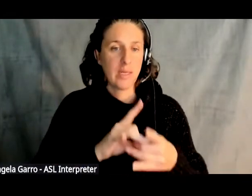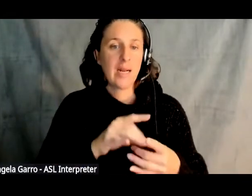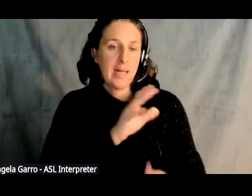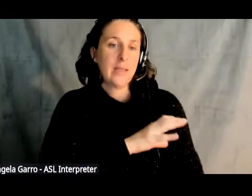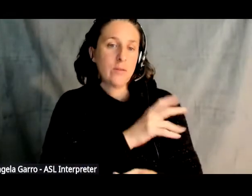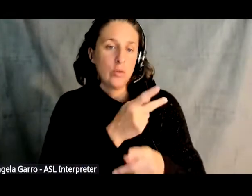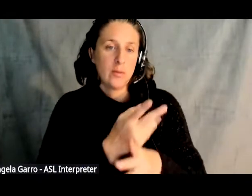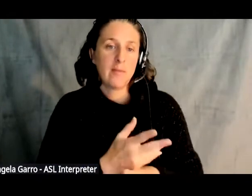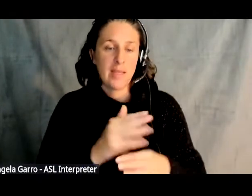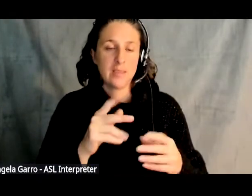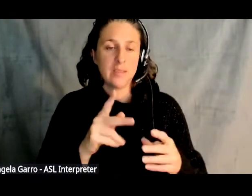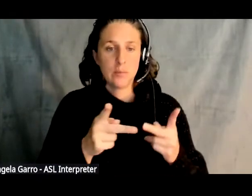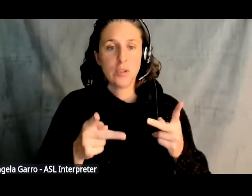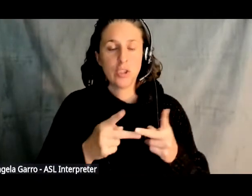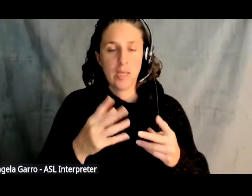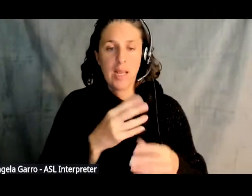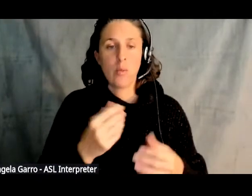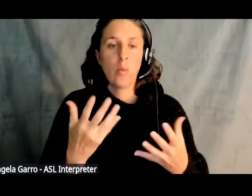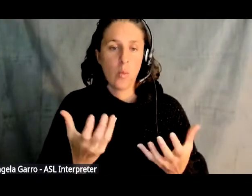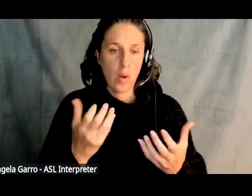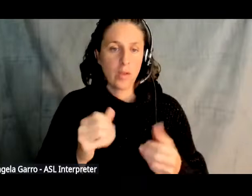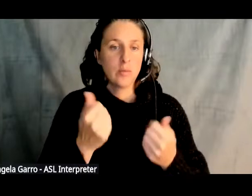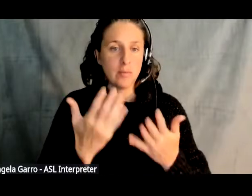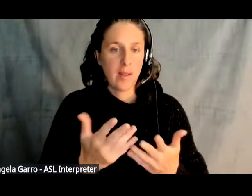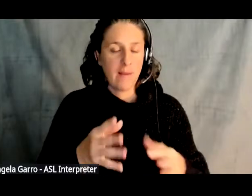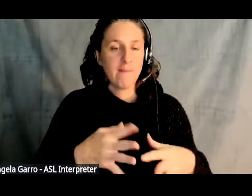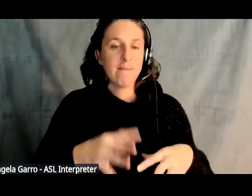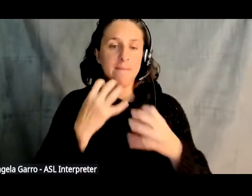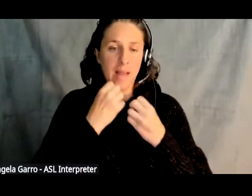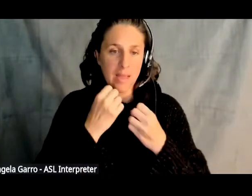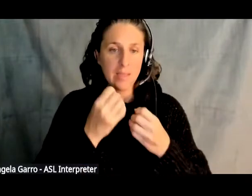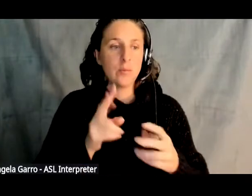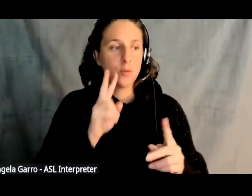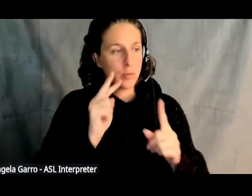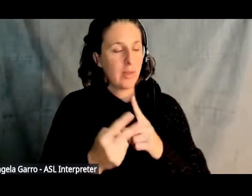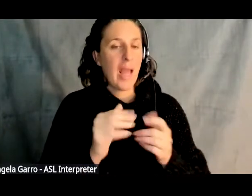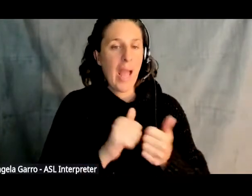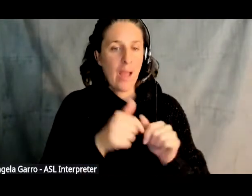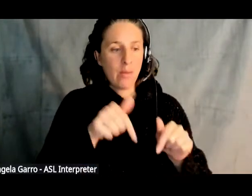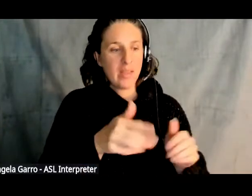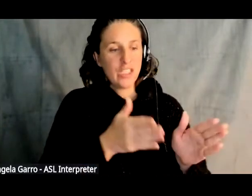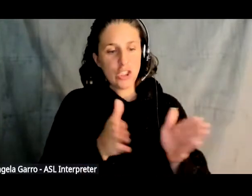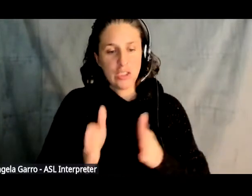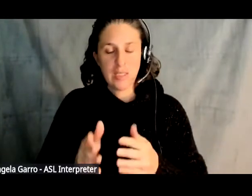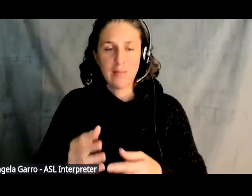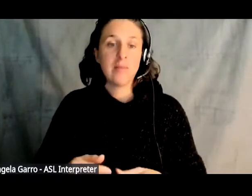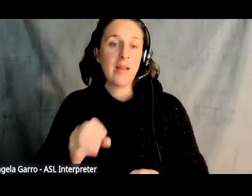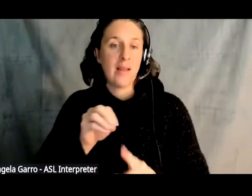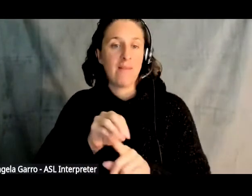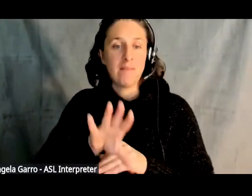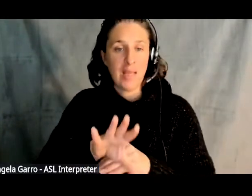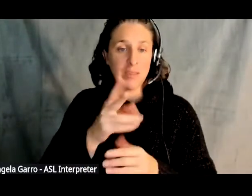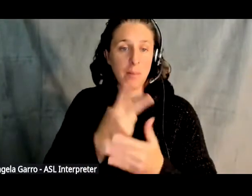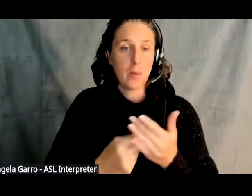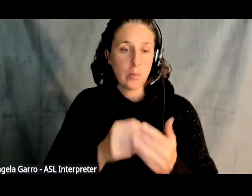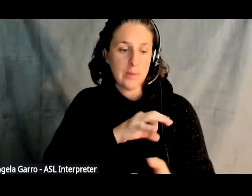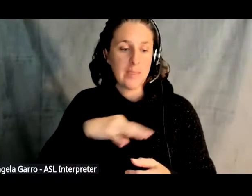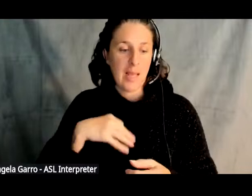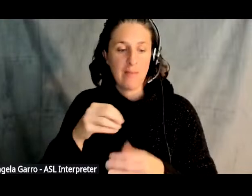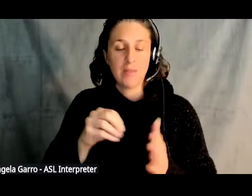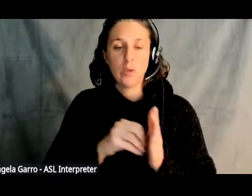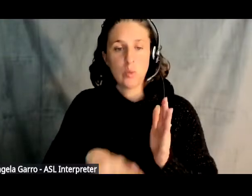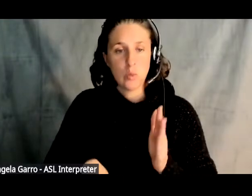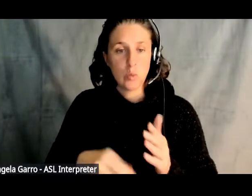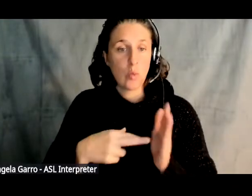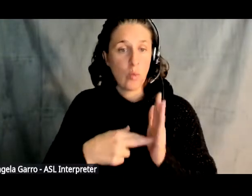position and would like to provide valuable perspective on how this shift affects both staff and our students. The role of a